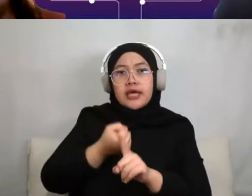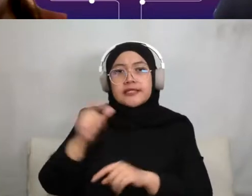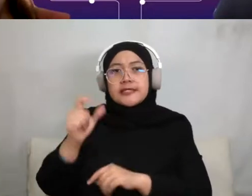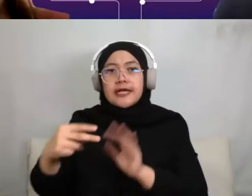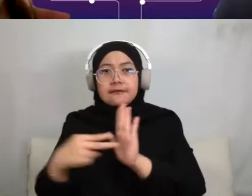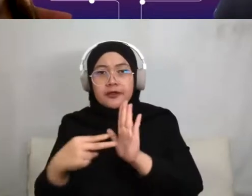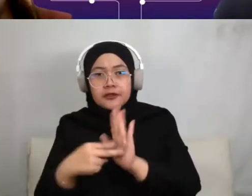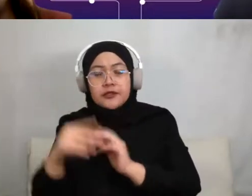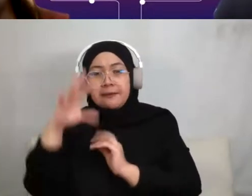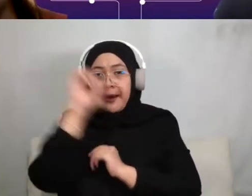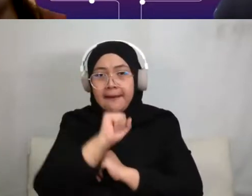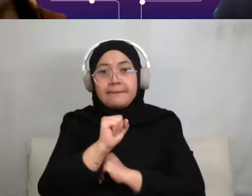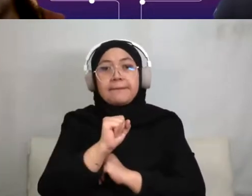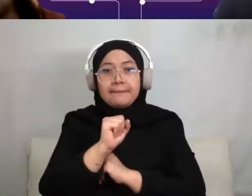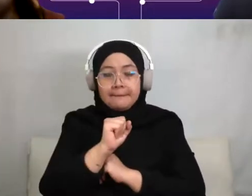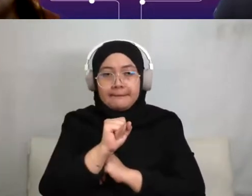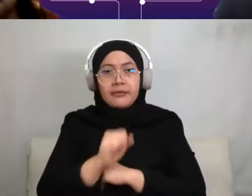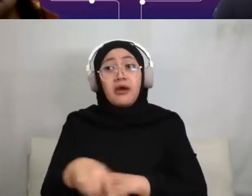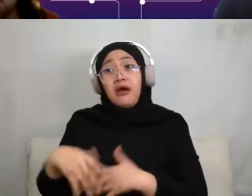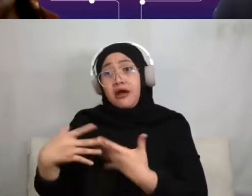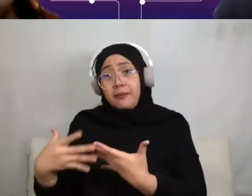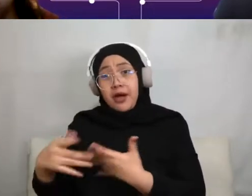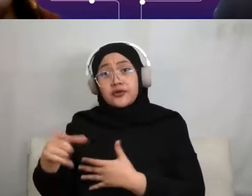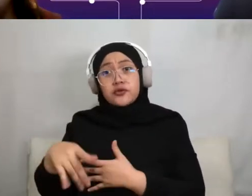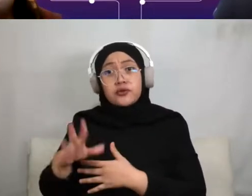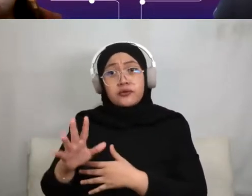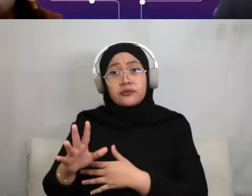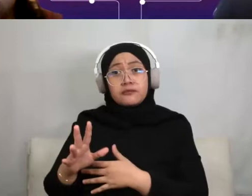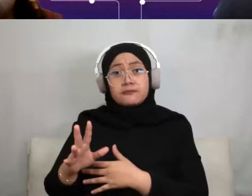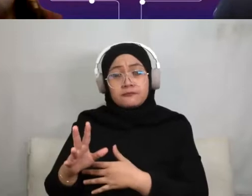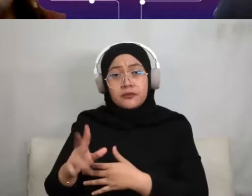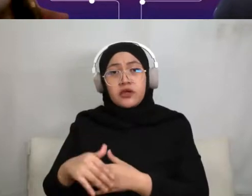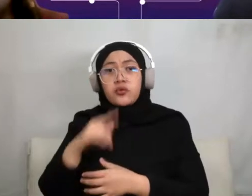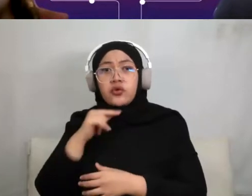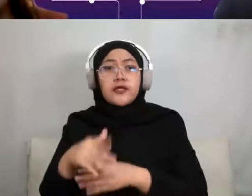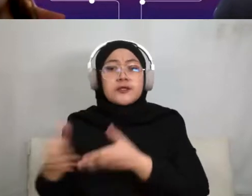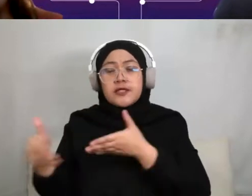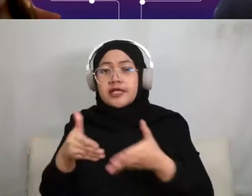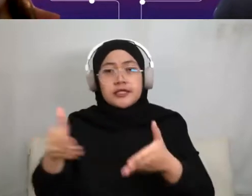also deployed other charging strategies, any opportunity charging